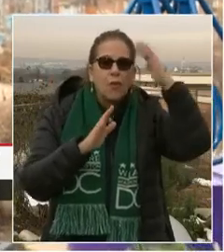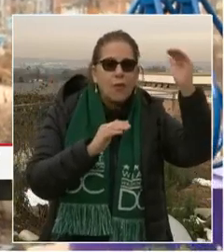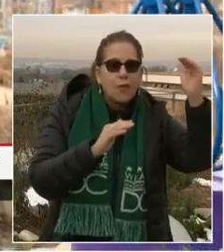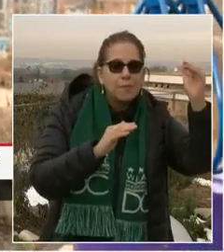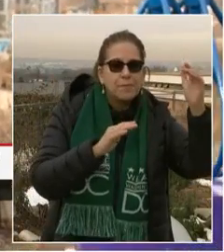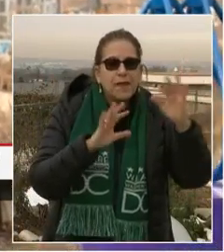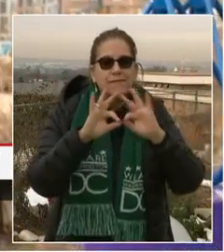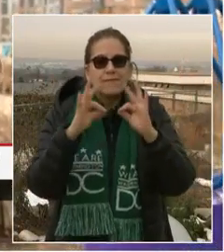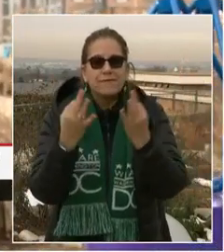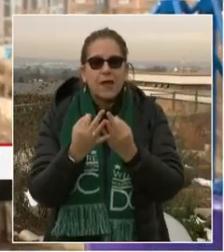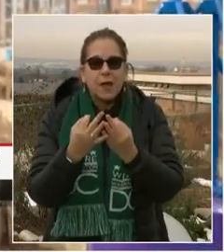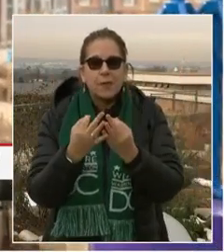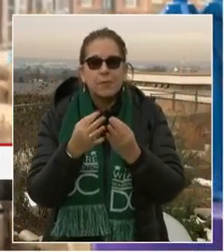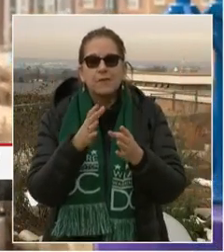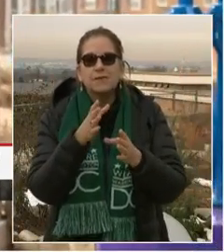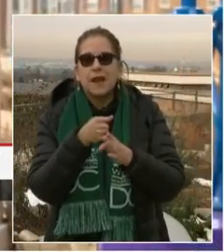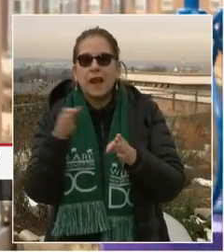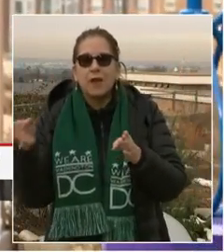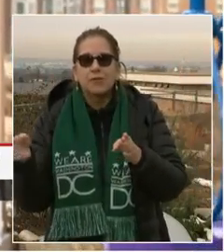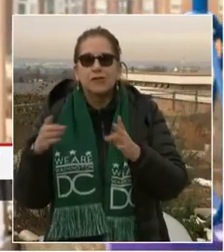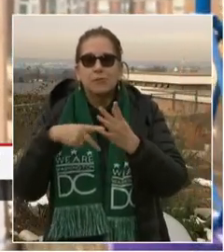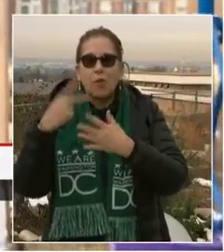Miss Angel Hawkins for kicking us off.